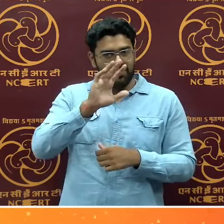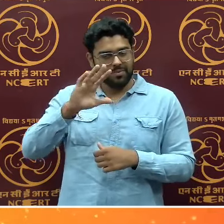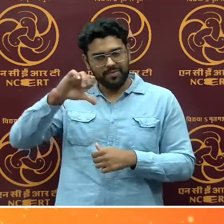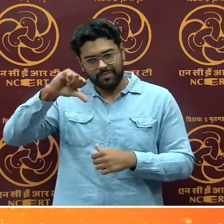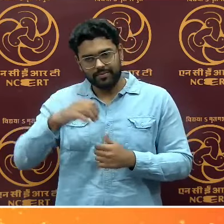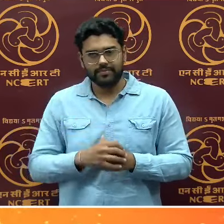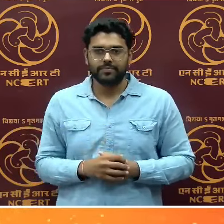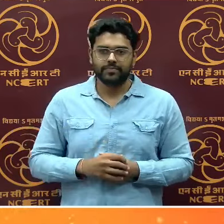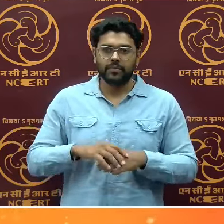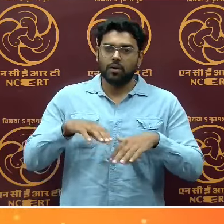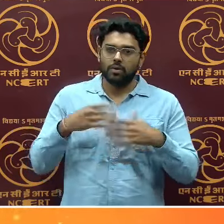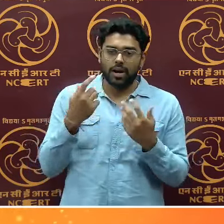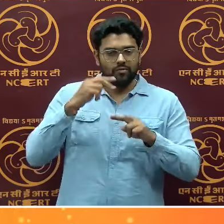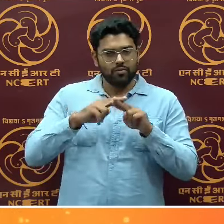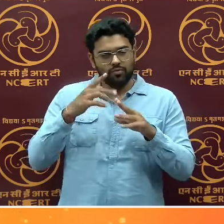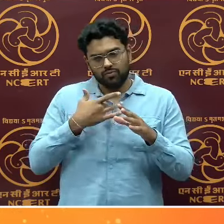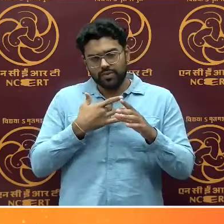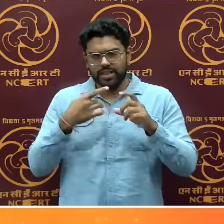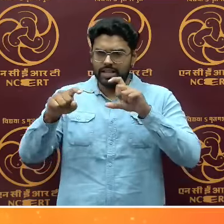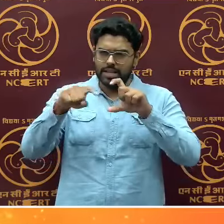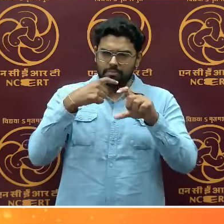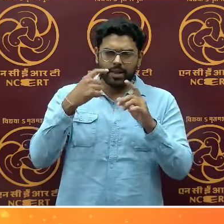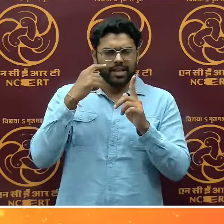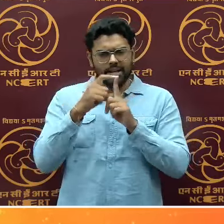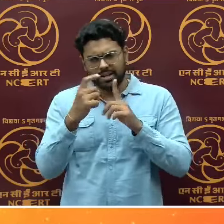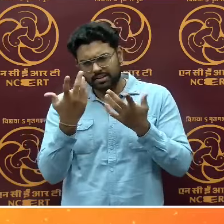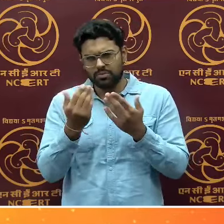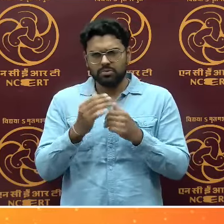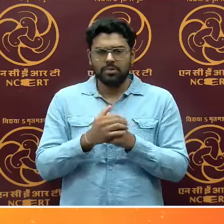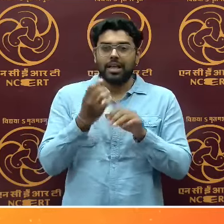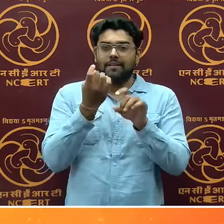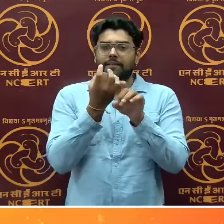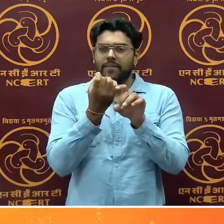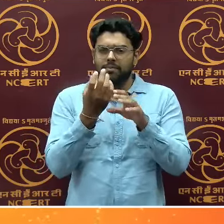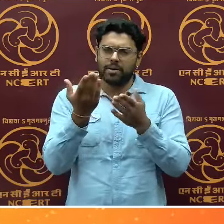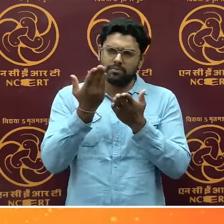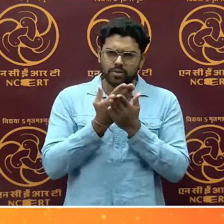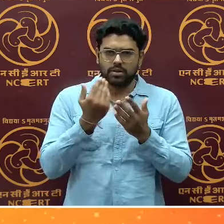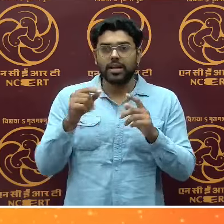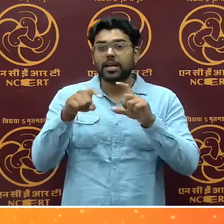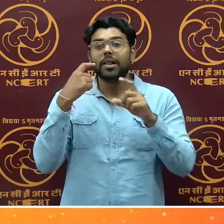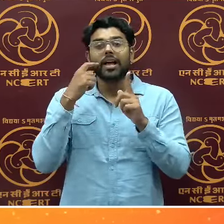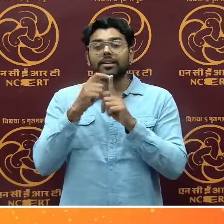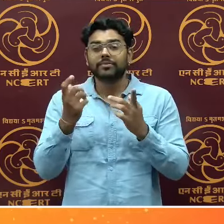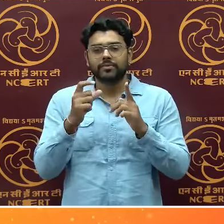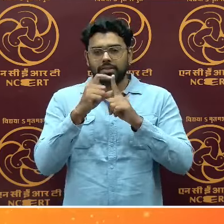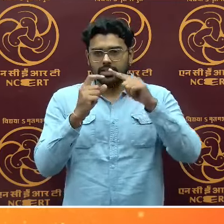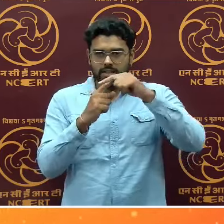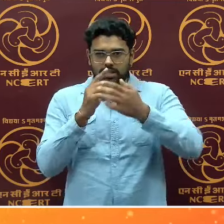8800440559. With this, if you want to send us any feedback, any suggestions, so write down our mail ID, which is